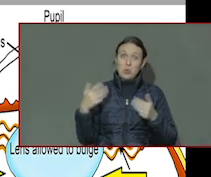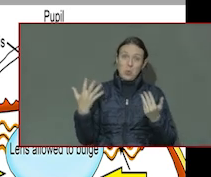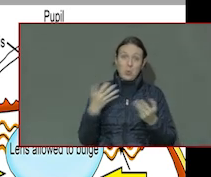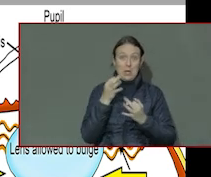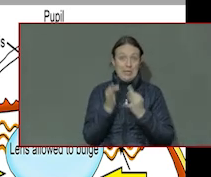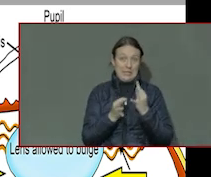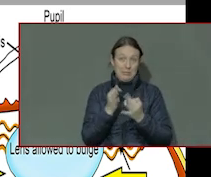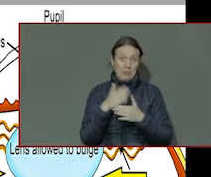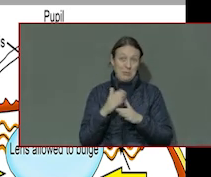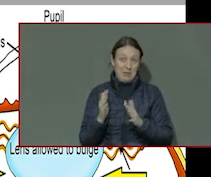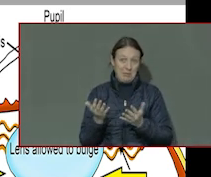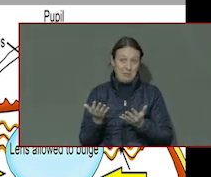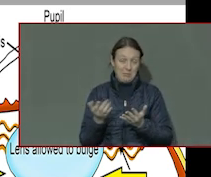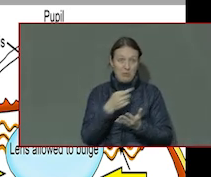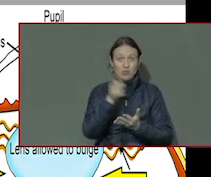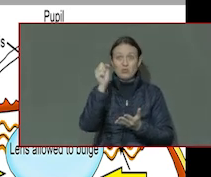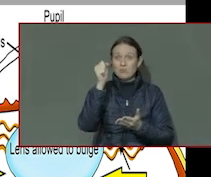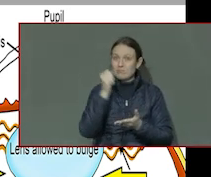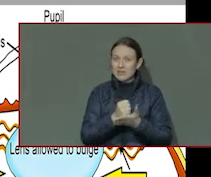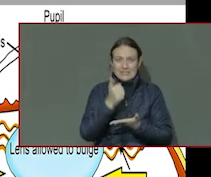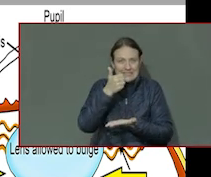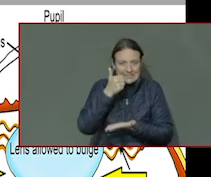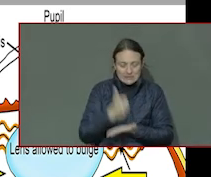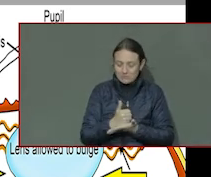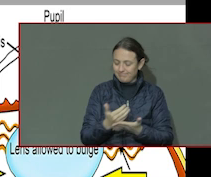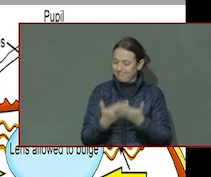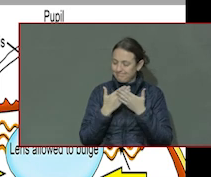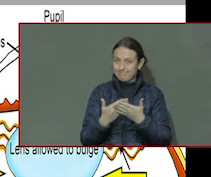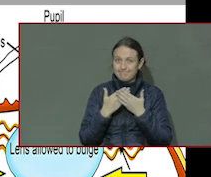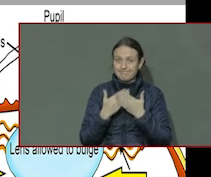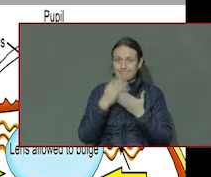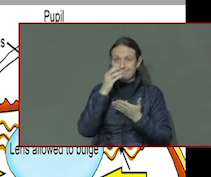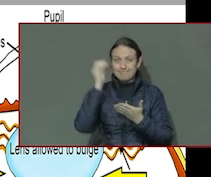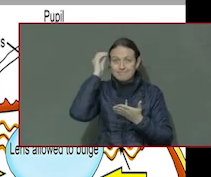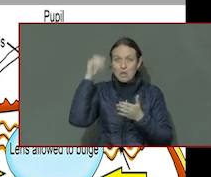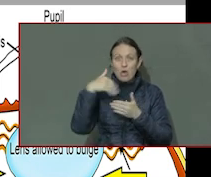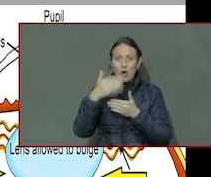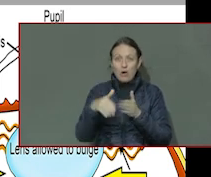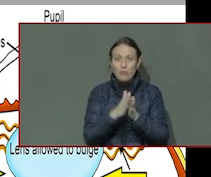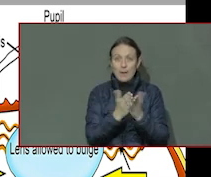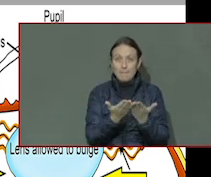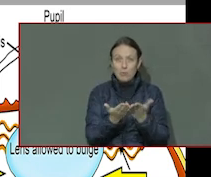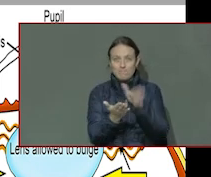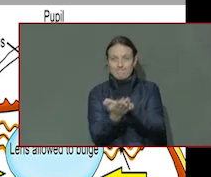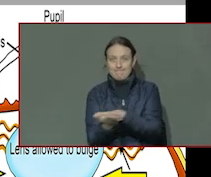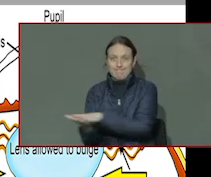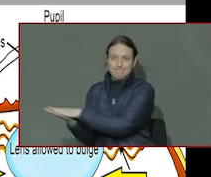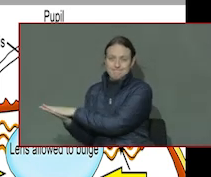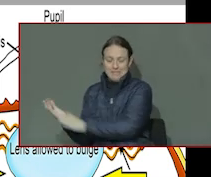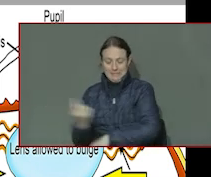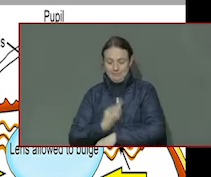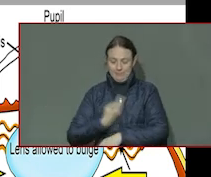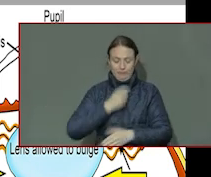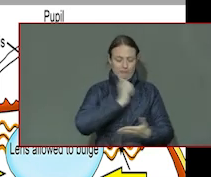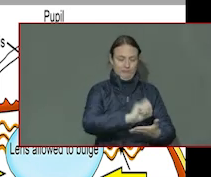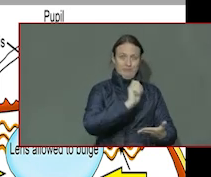12, this is something that you must sit down, you must study, but then you must close your book and you must write it out. If you have someone that